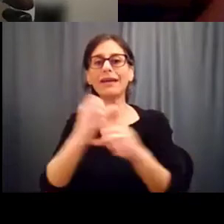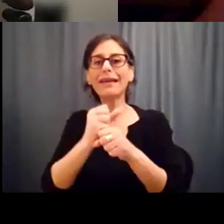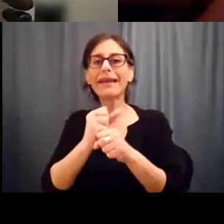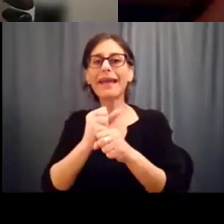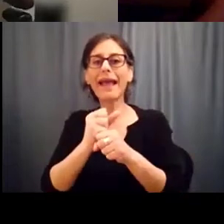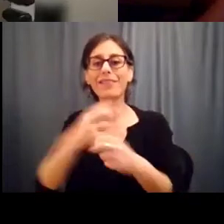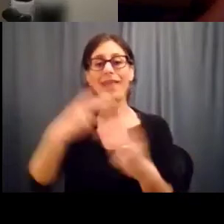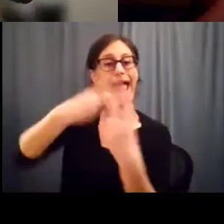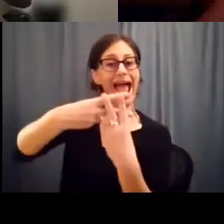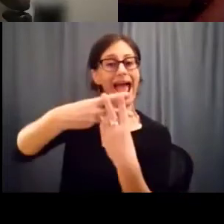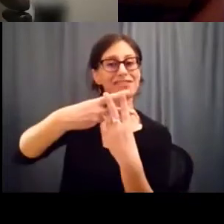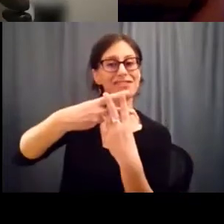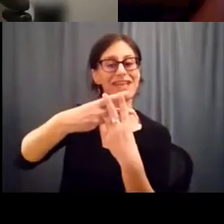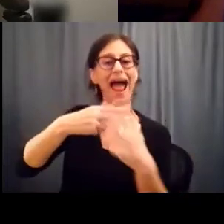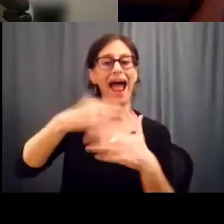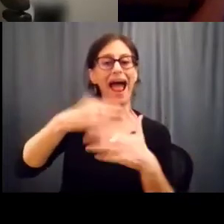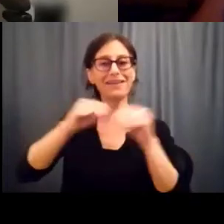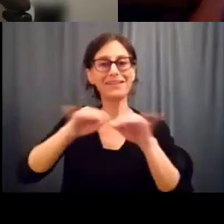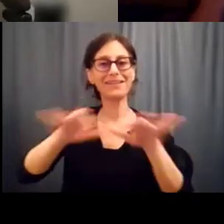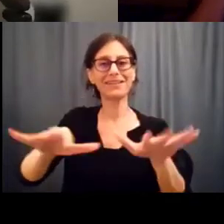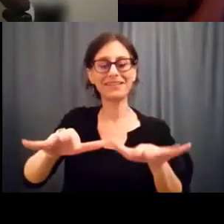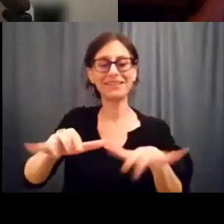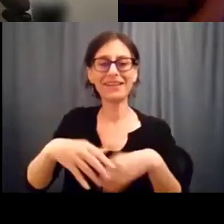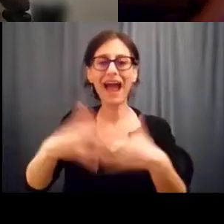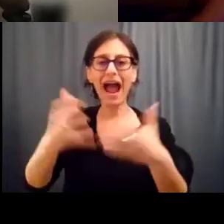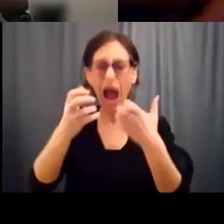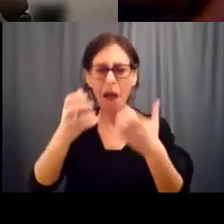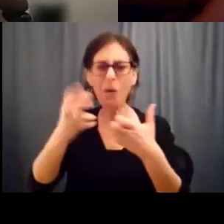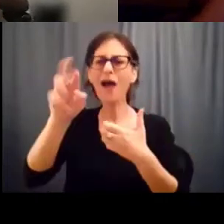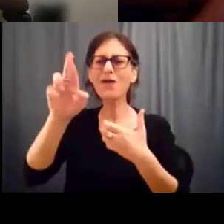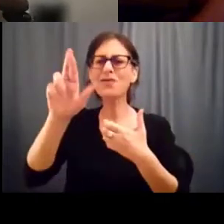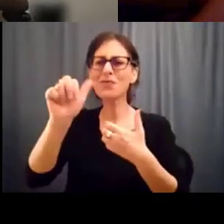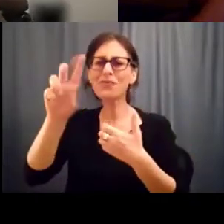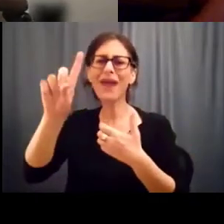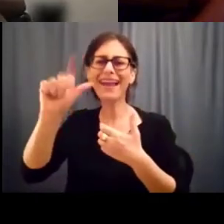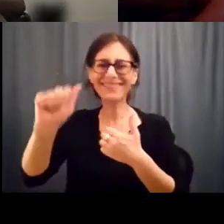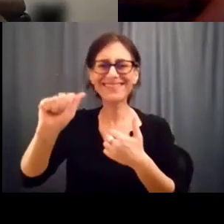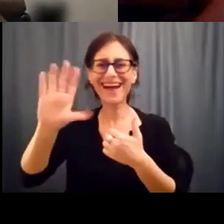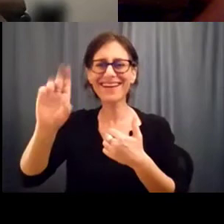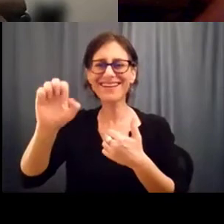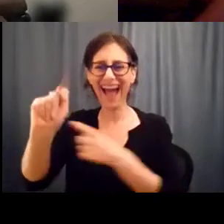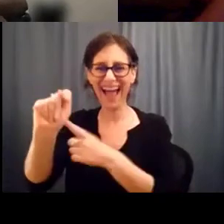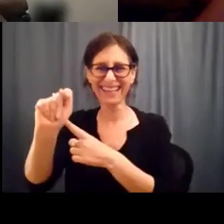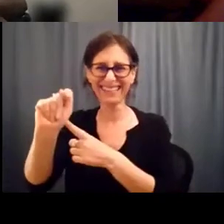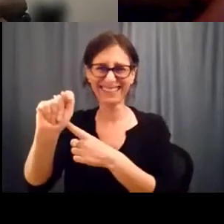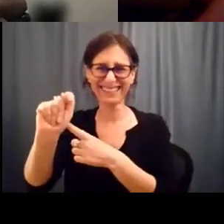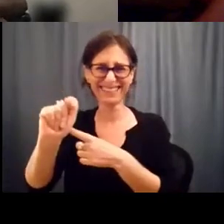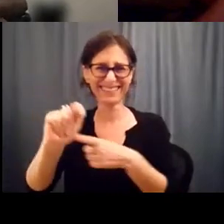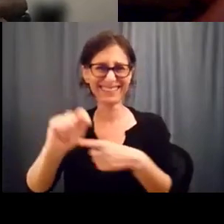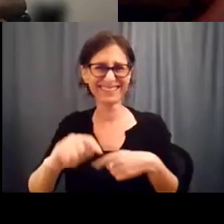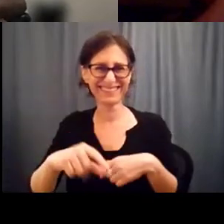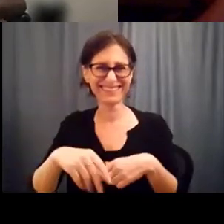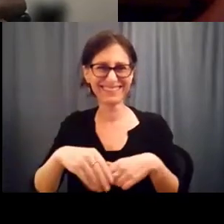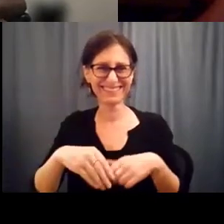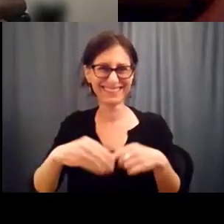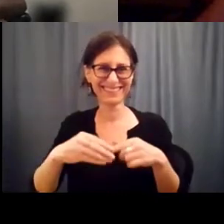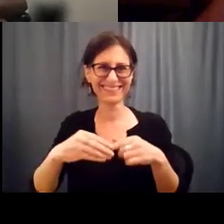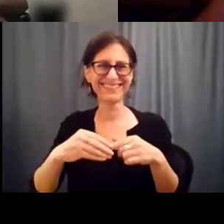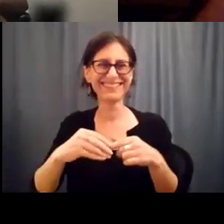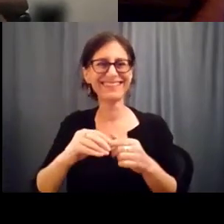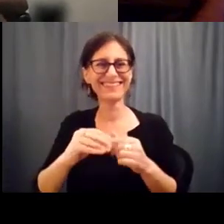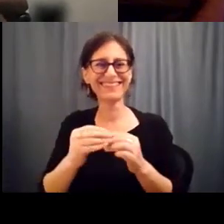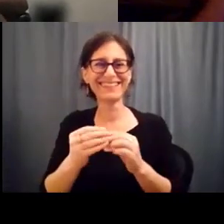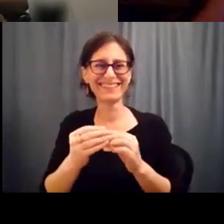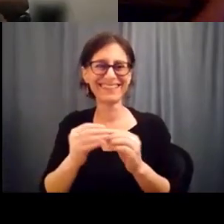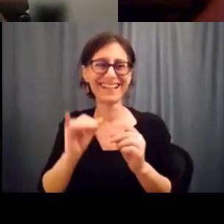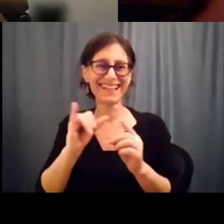hashtag going, I want the Randa cut. I want the Randa cut. So You don't want that. You want the Pilkington.